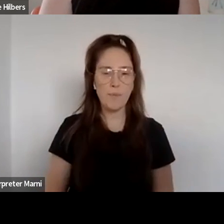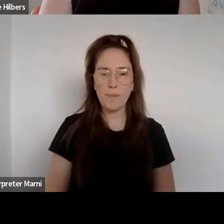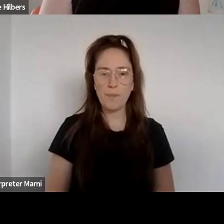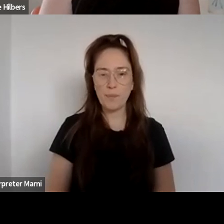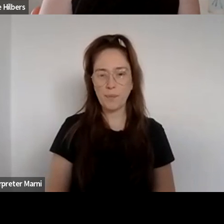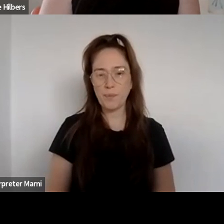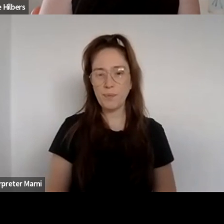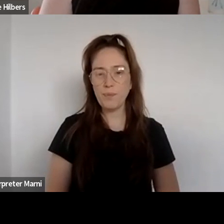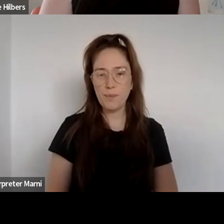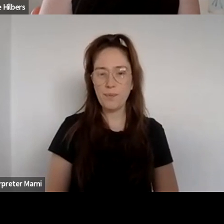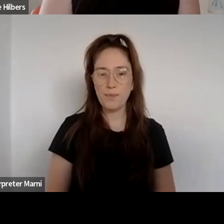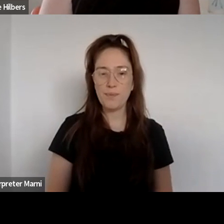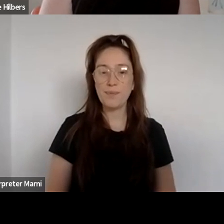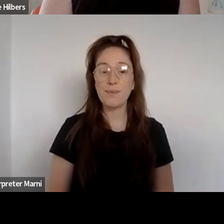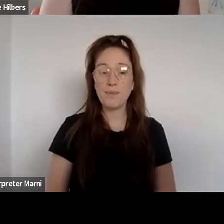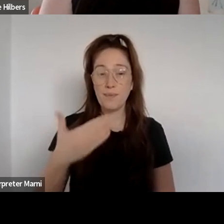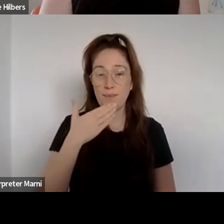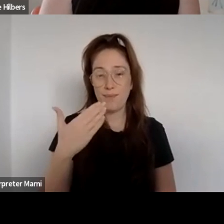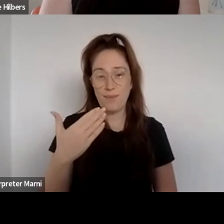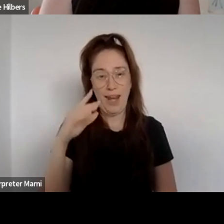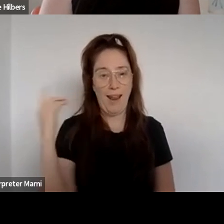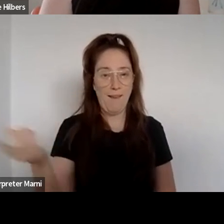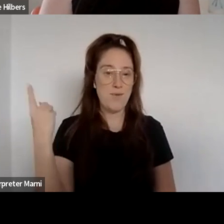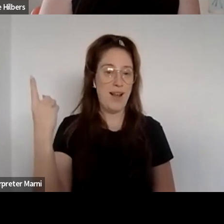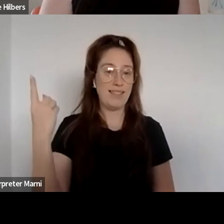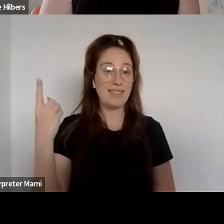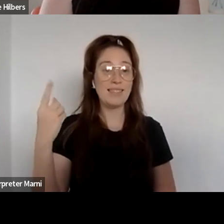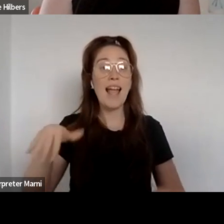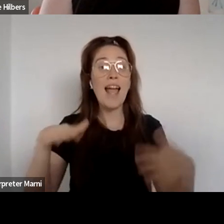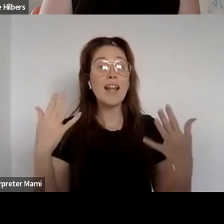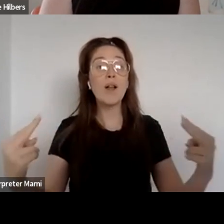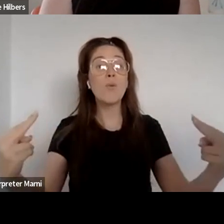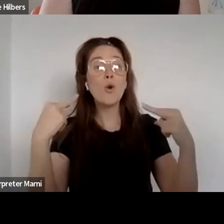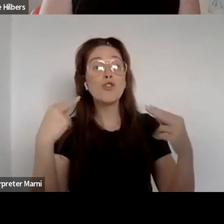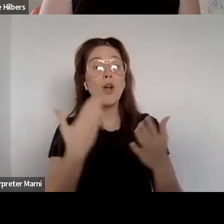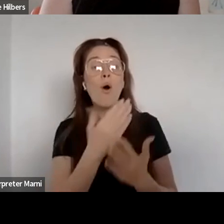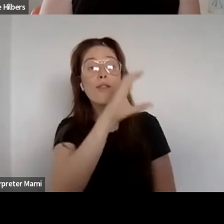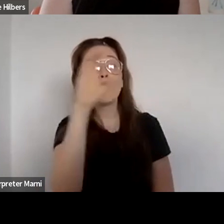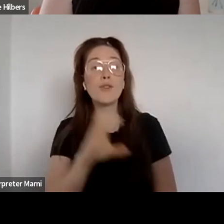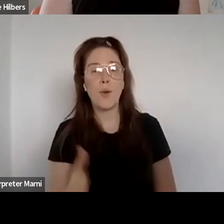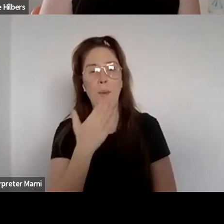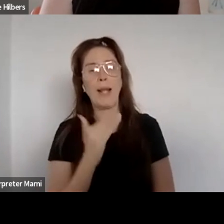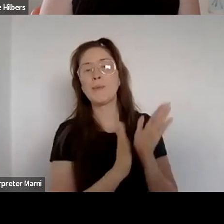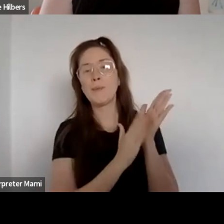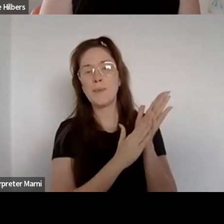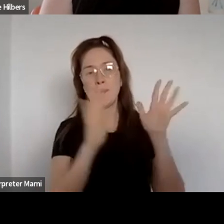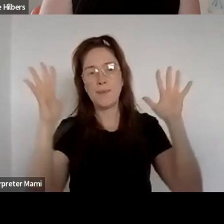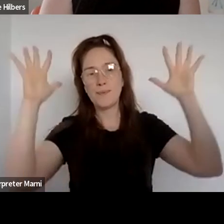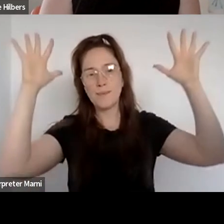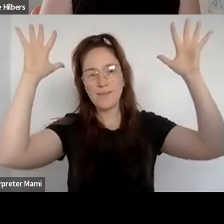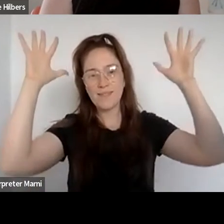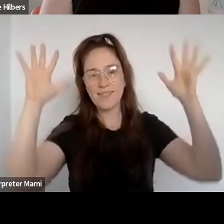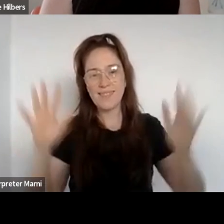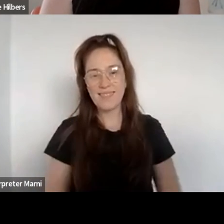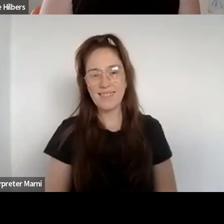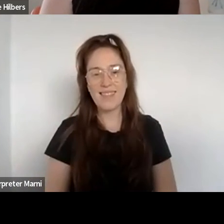Thank you. Thank you, everybody. For all those at home, please join me with a little clapping of your hands. Even though they